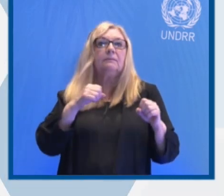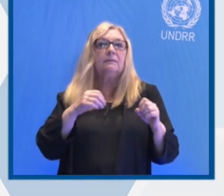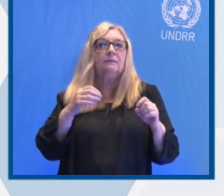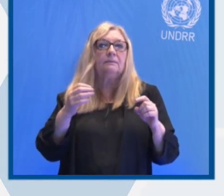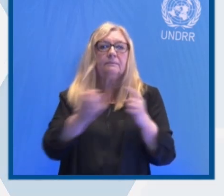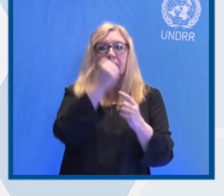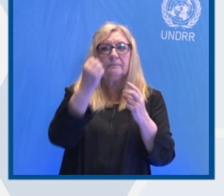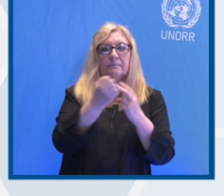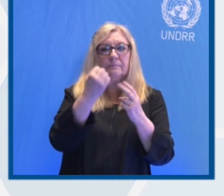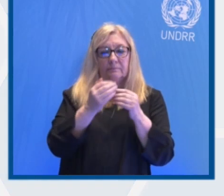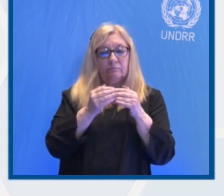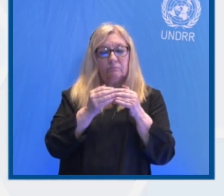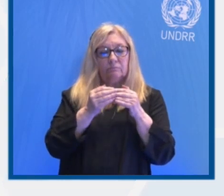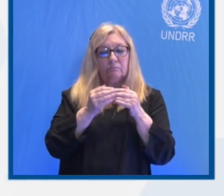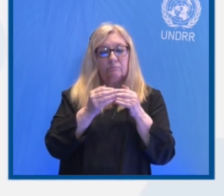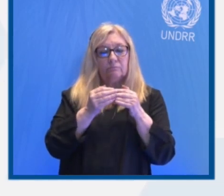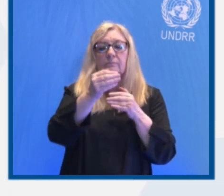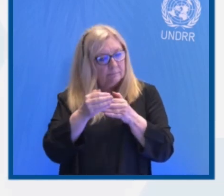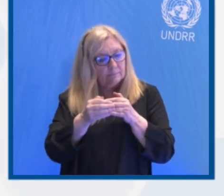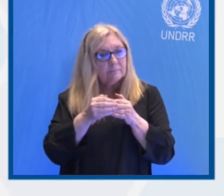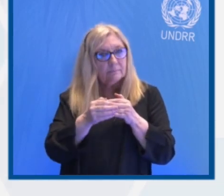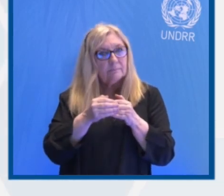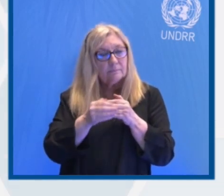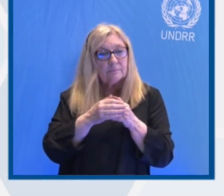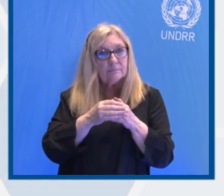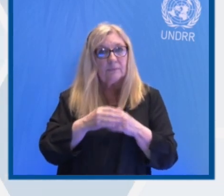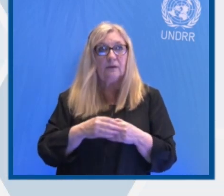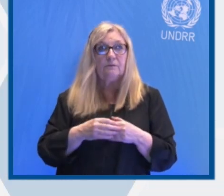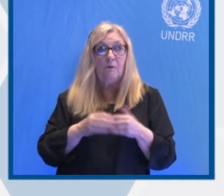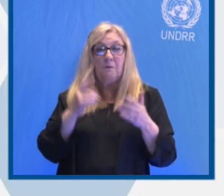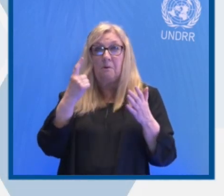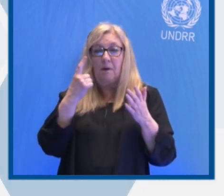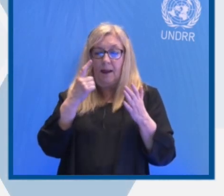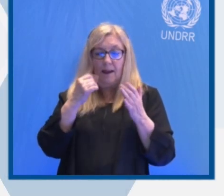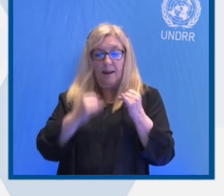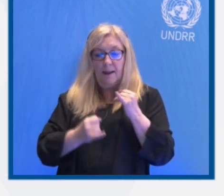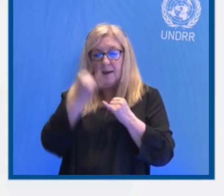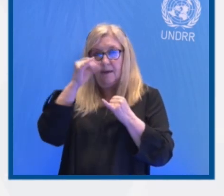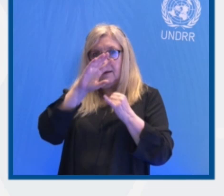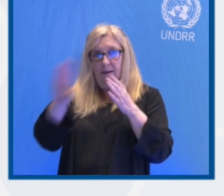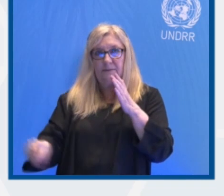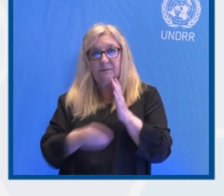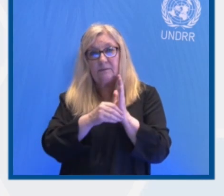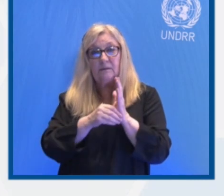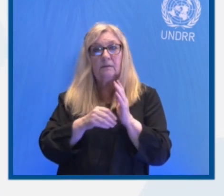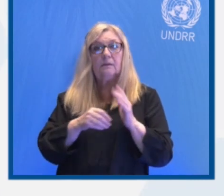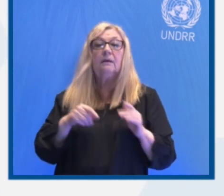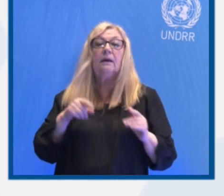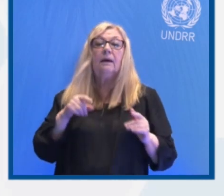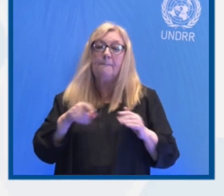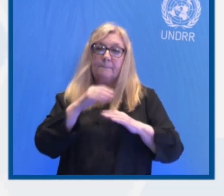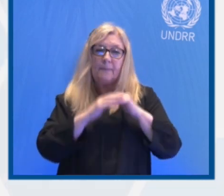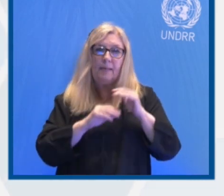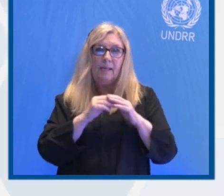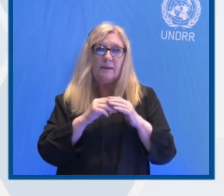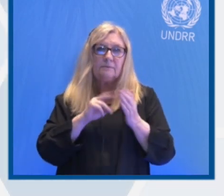alliances in the near future. And I'll finish on this one last point, and that is that building resiliency,